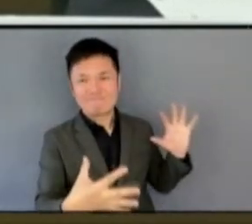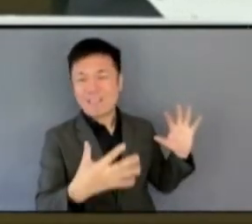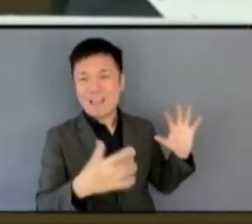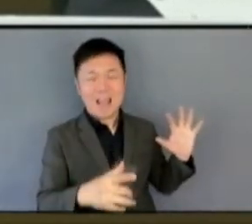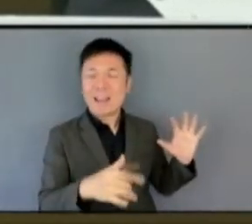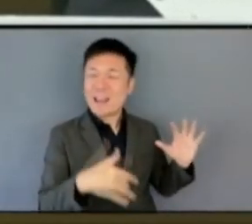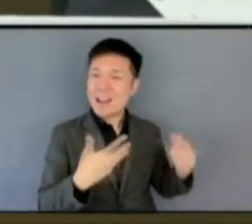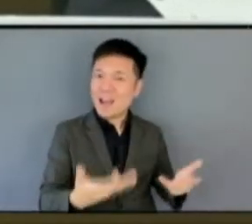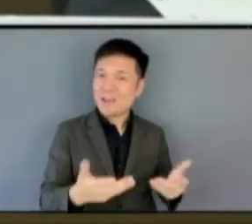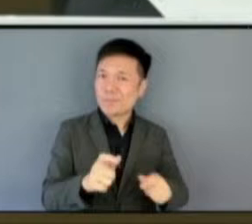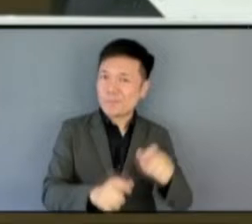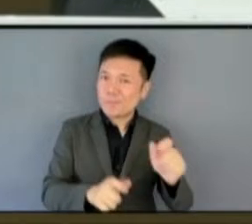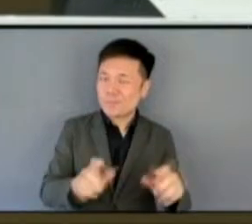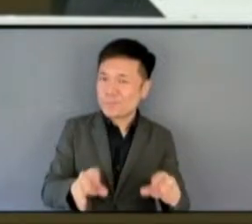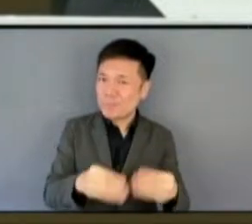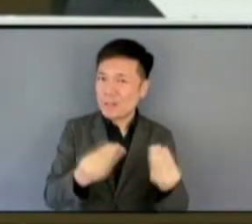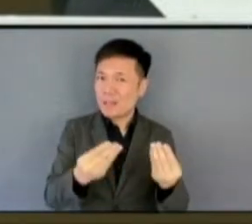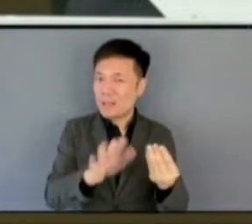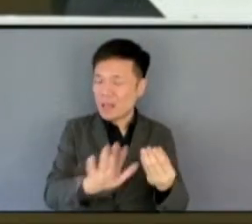becoming weak gradually.